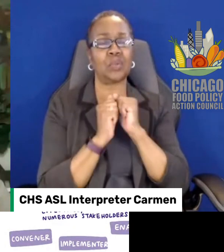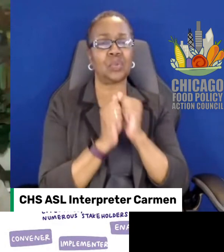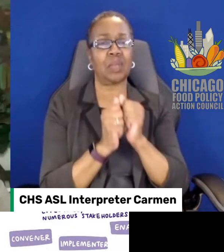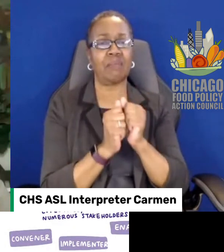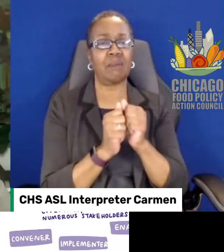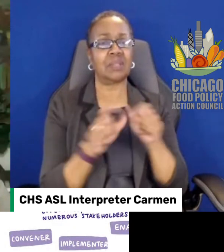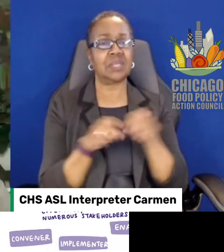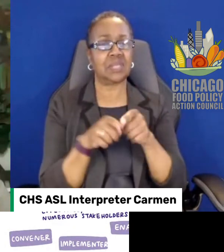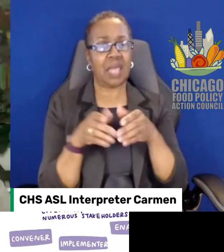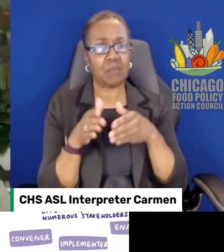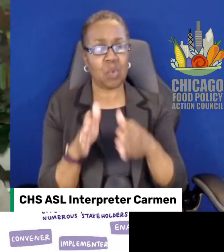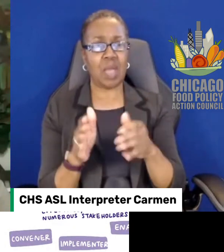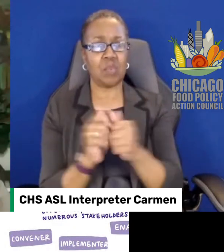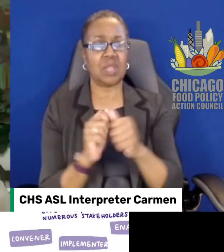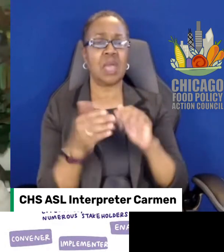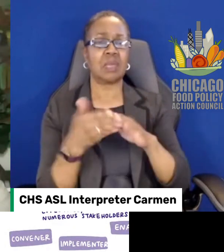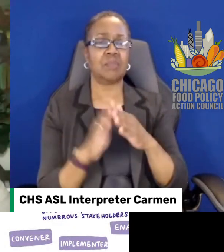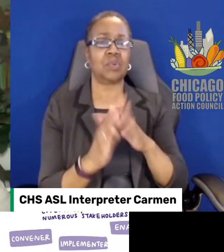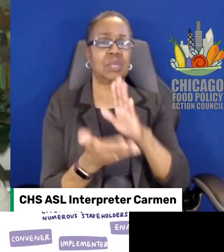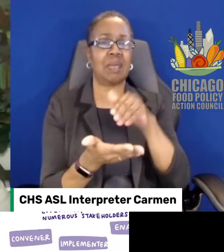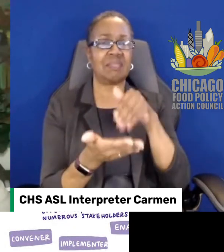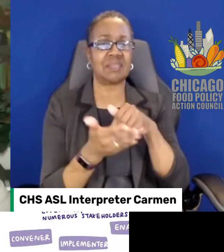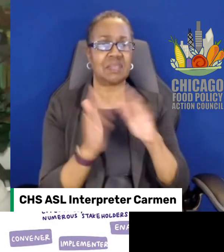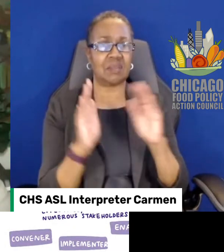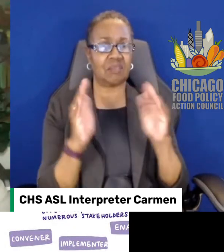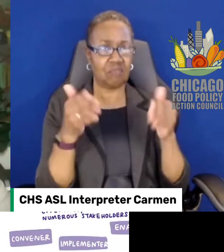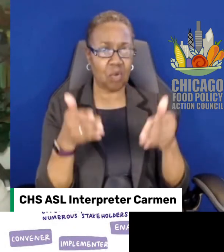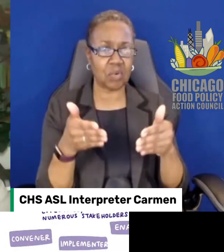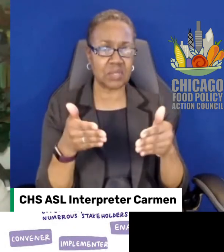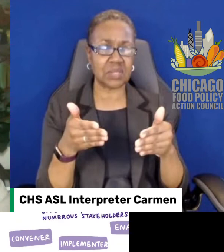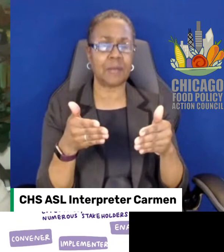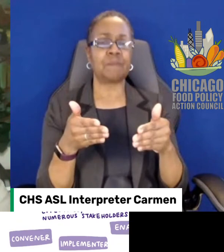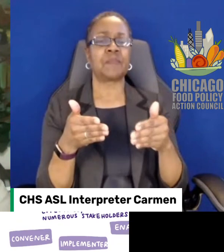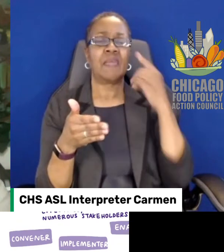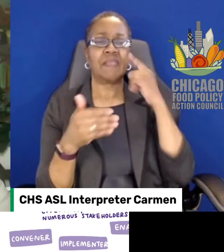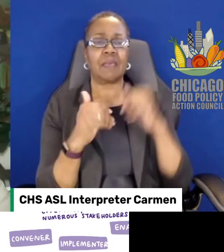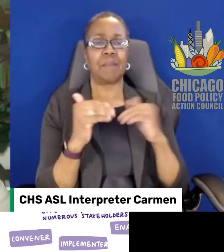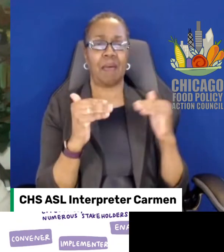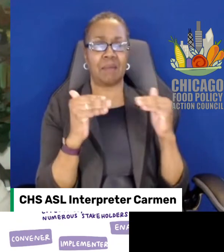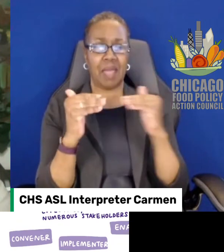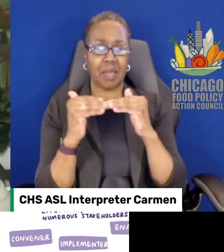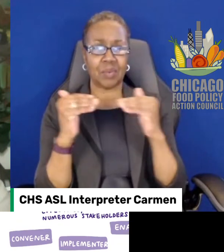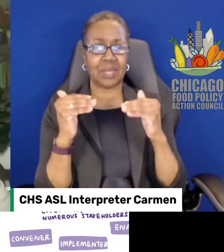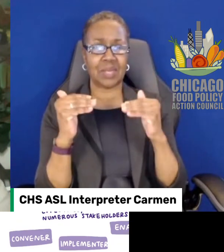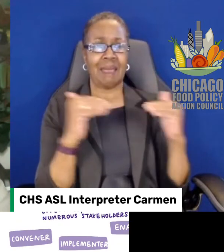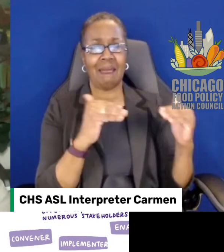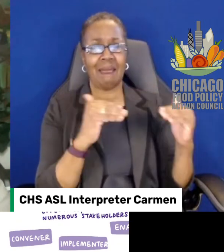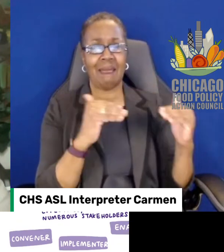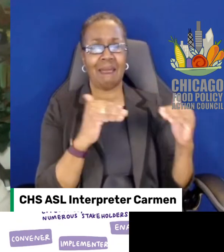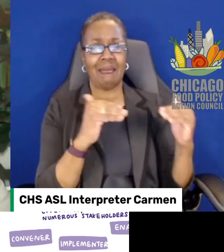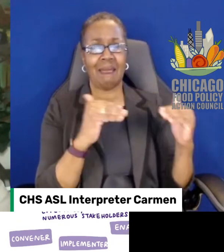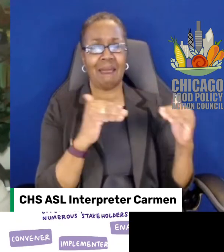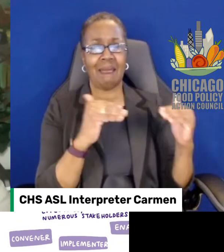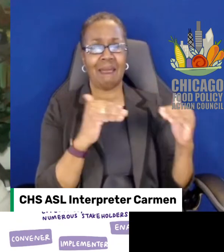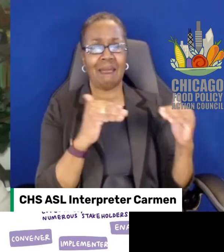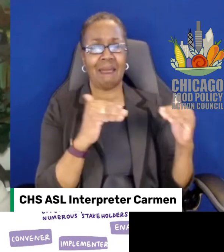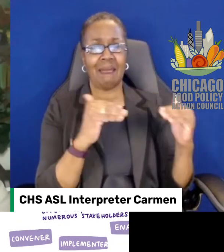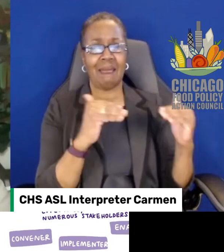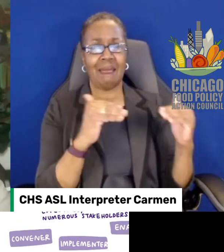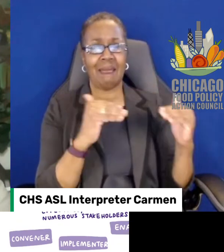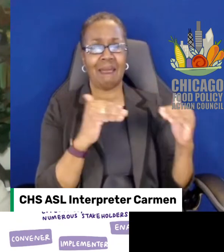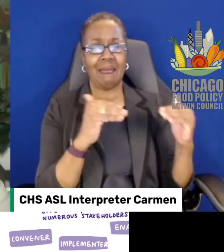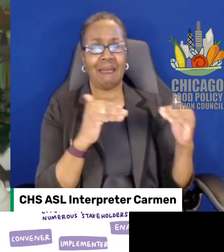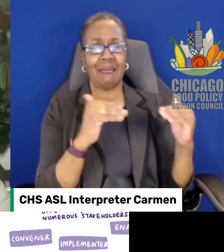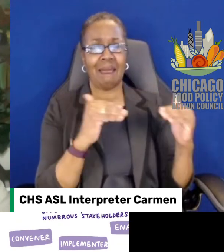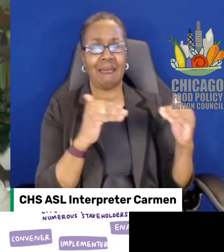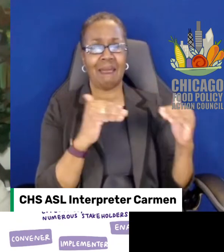with community at the center, centering our values of equity and justice. So I think my mind really right now is gravitating a